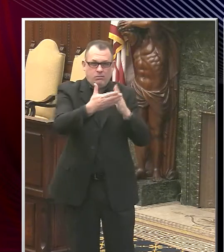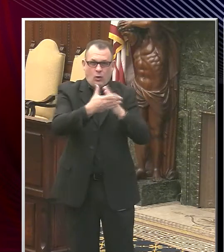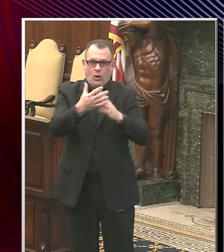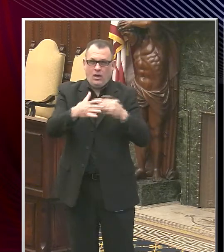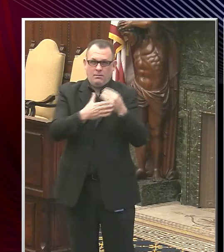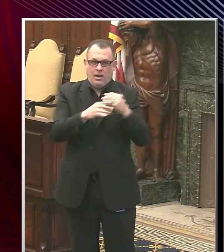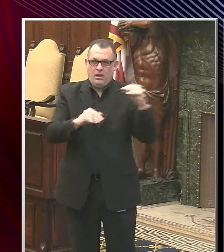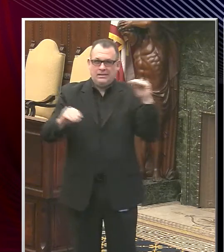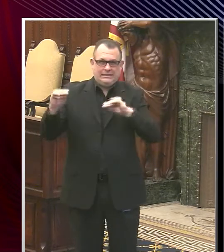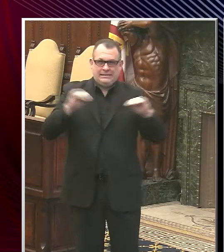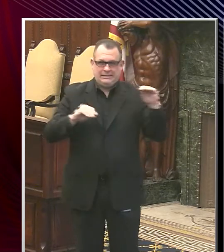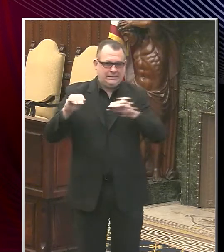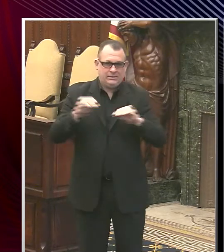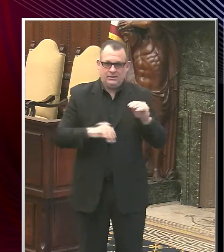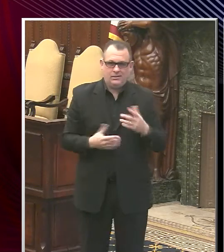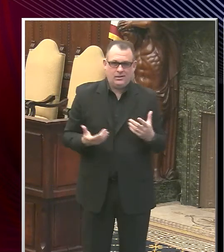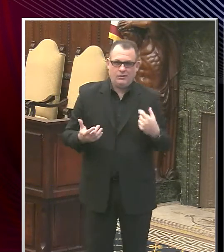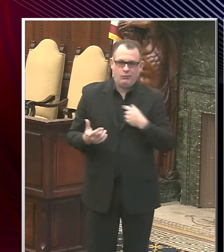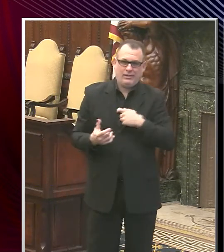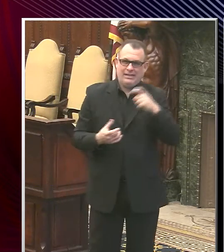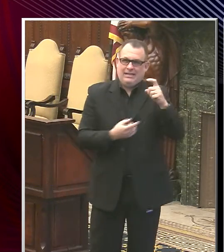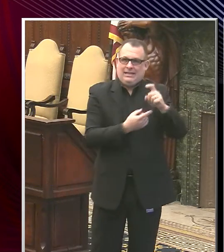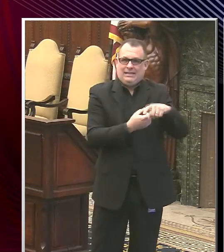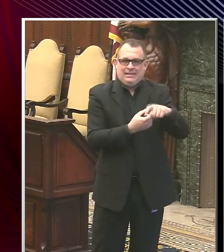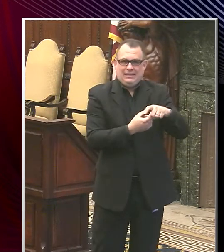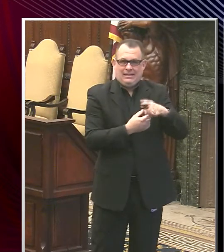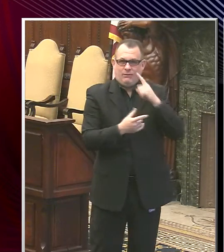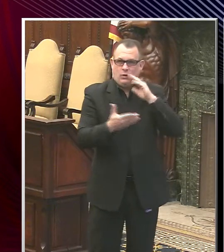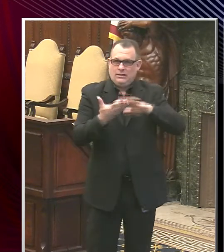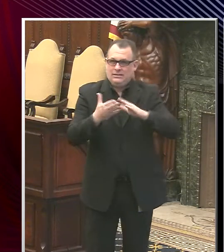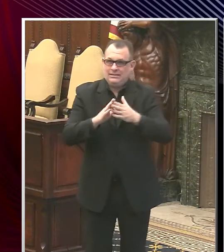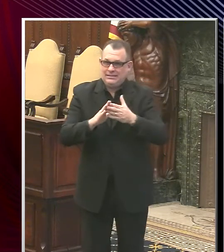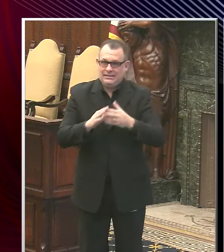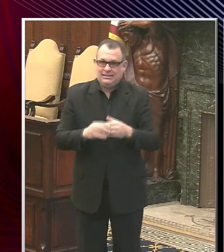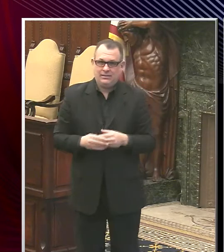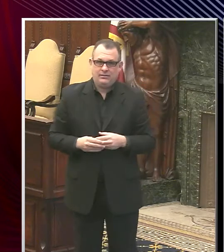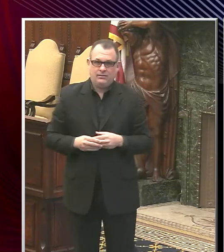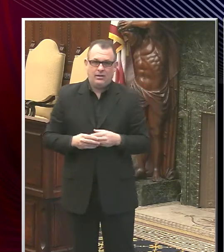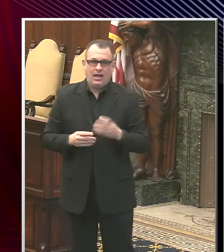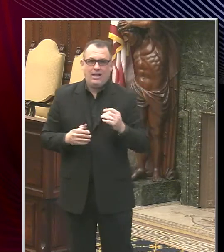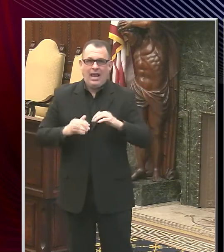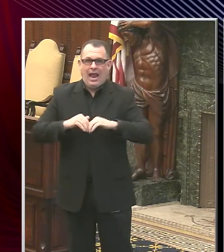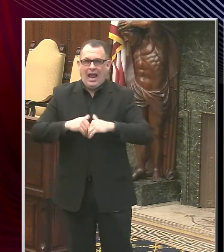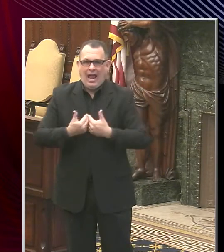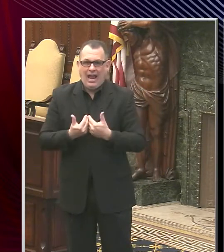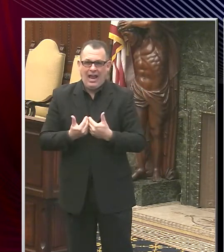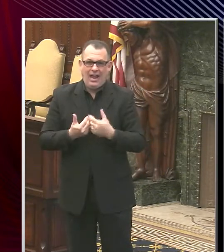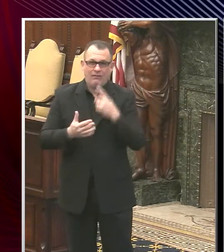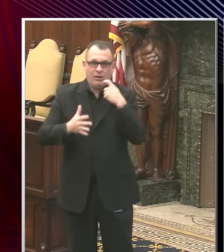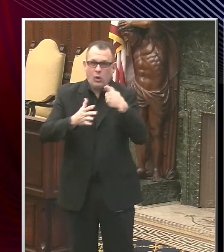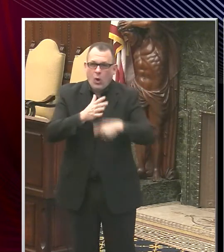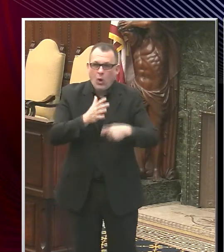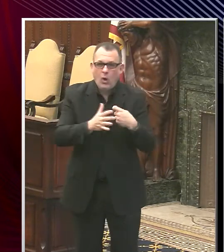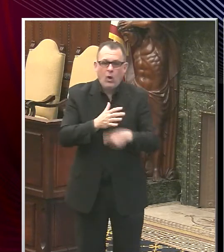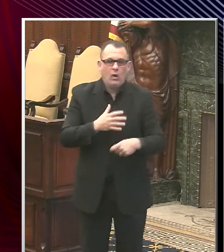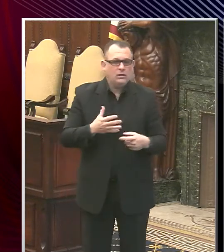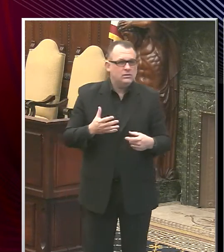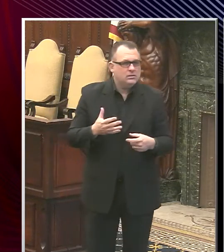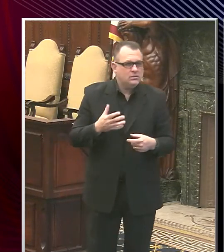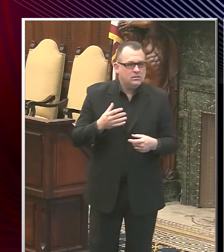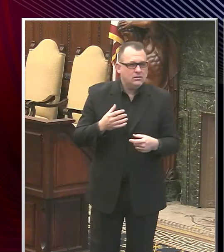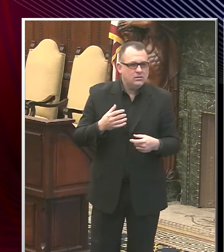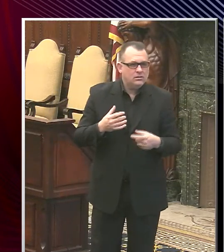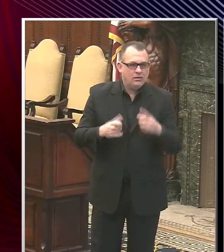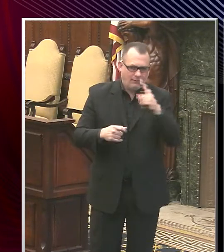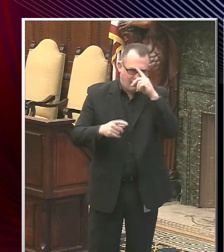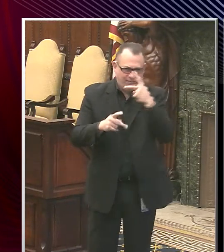the package will mean for the city and what it'll mean for some of the costs that we assume that we'll have to bear through our 5-year